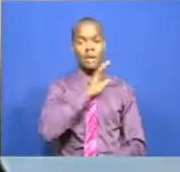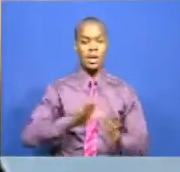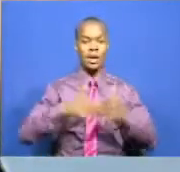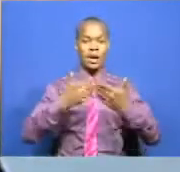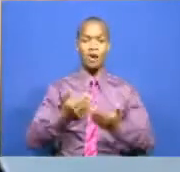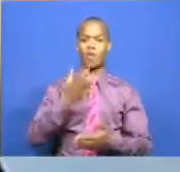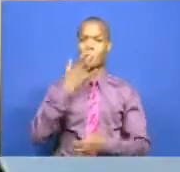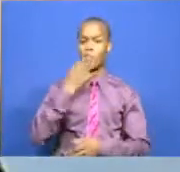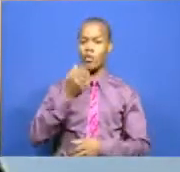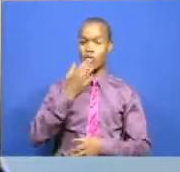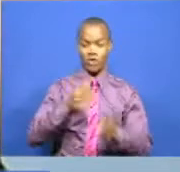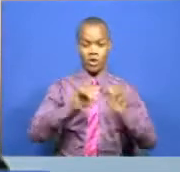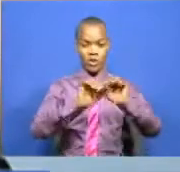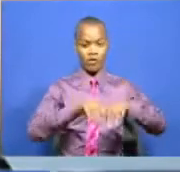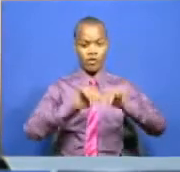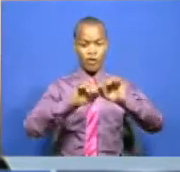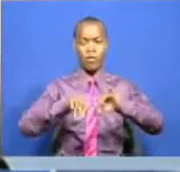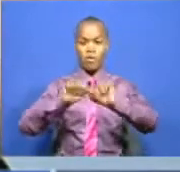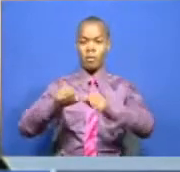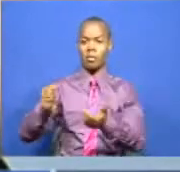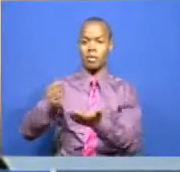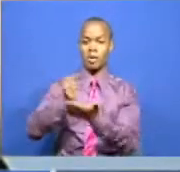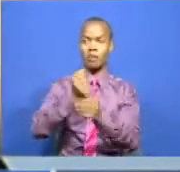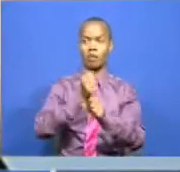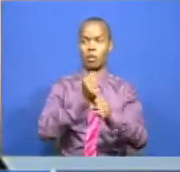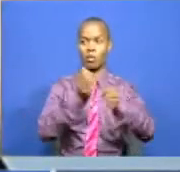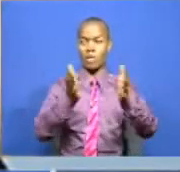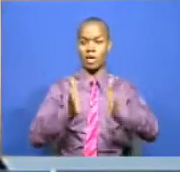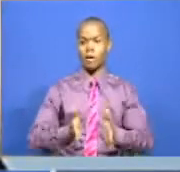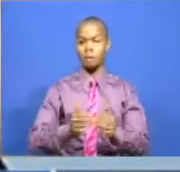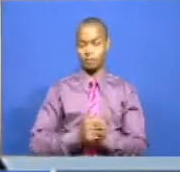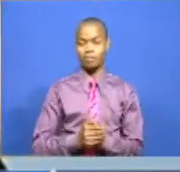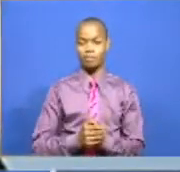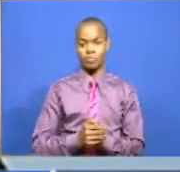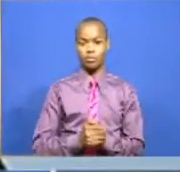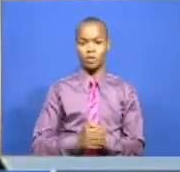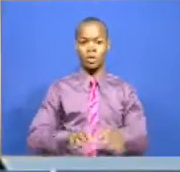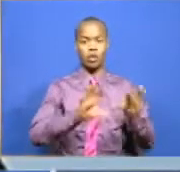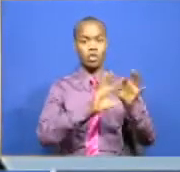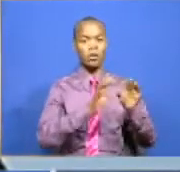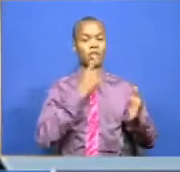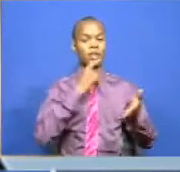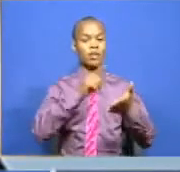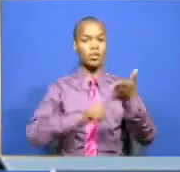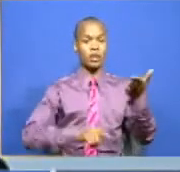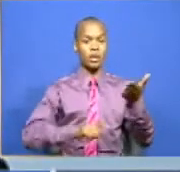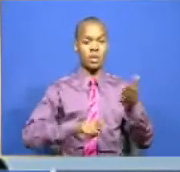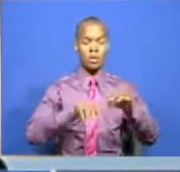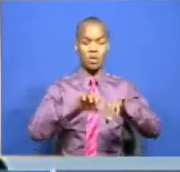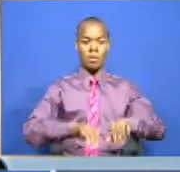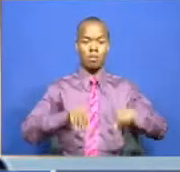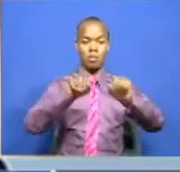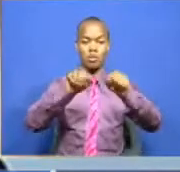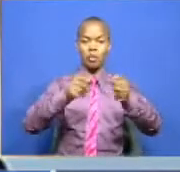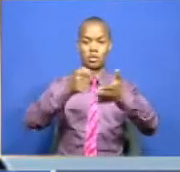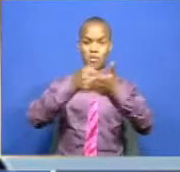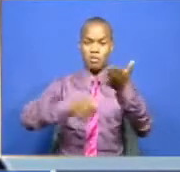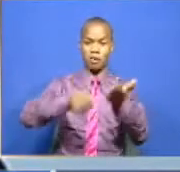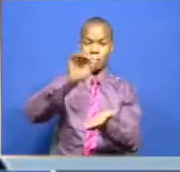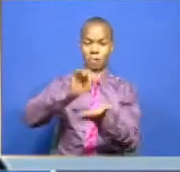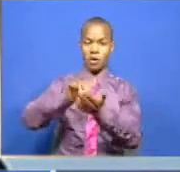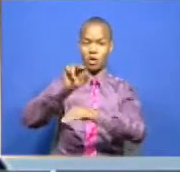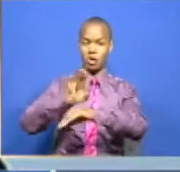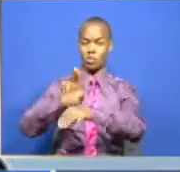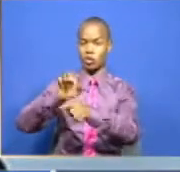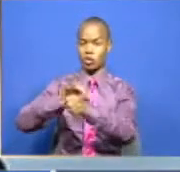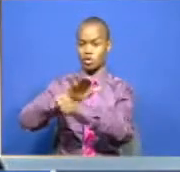to outsource casual labor. The union claims the employers are trying to cut on expenditure by using the COVID-19 pandemic